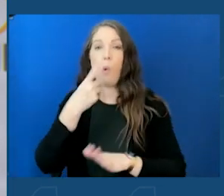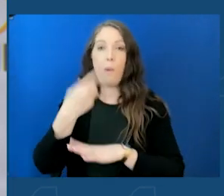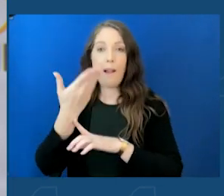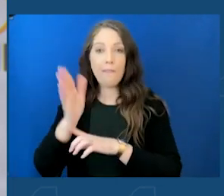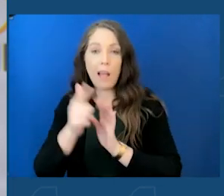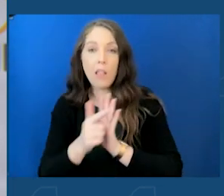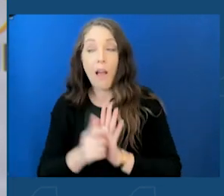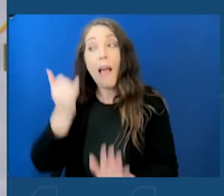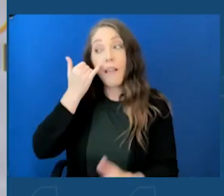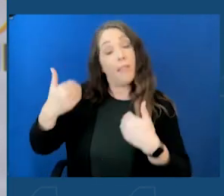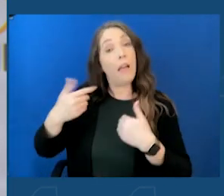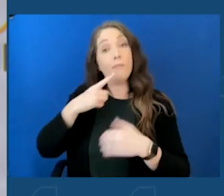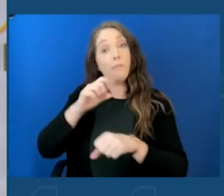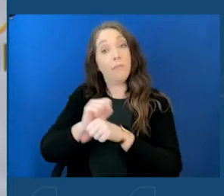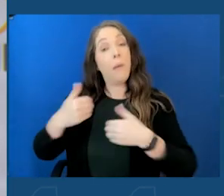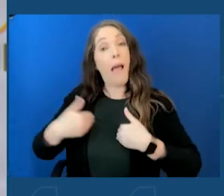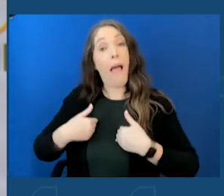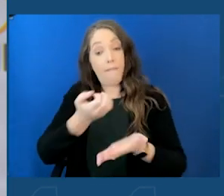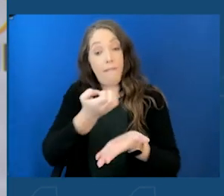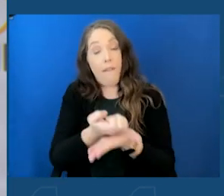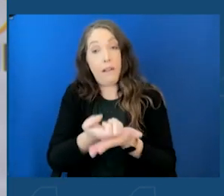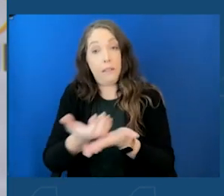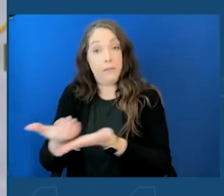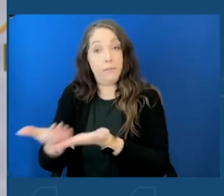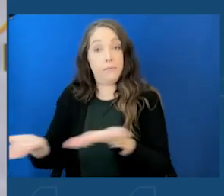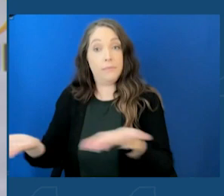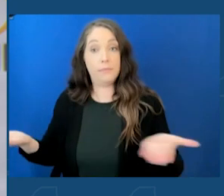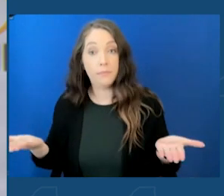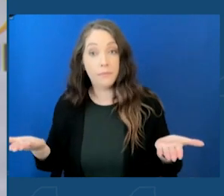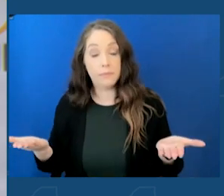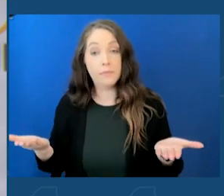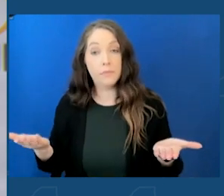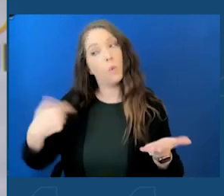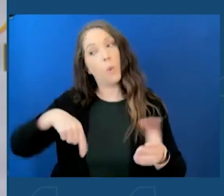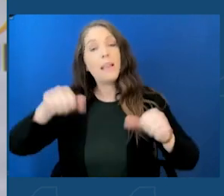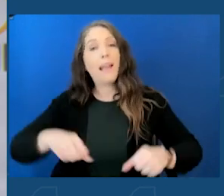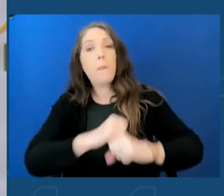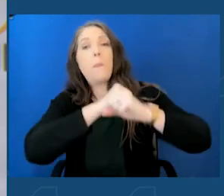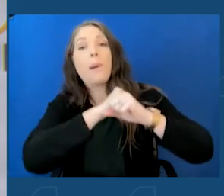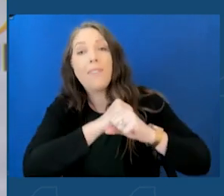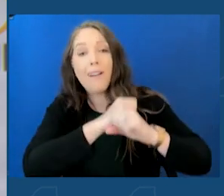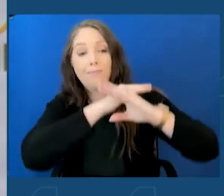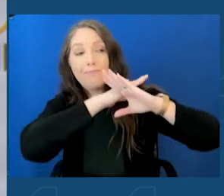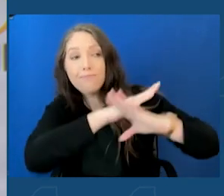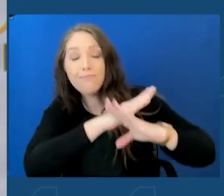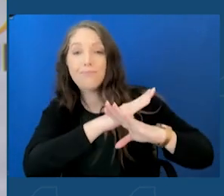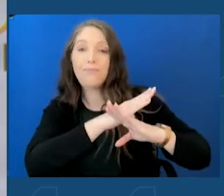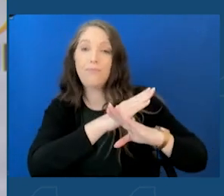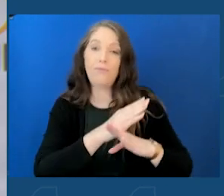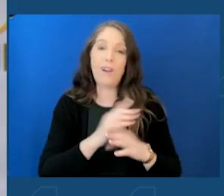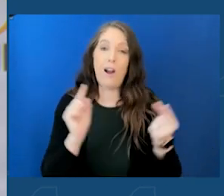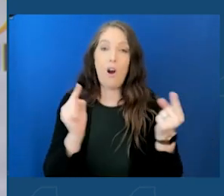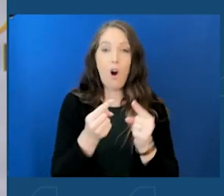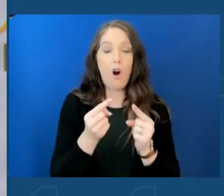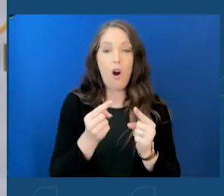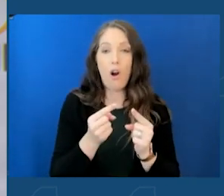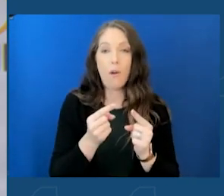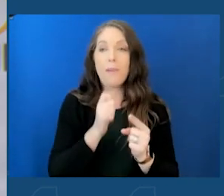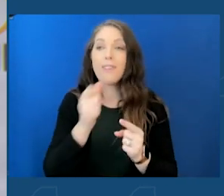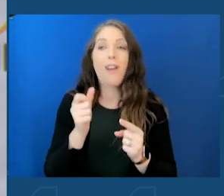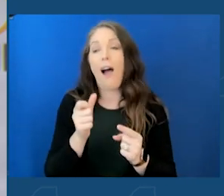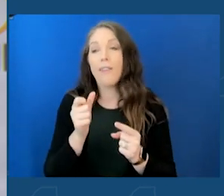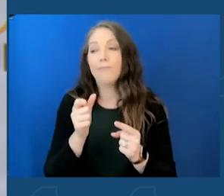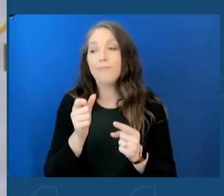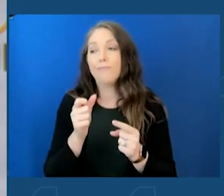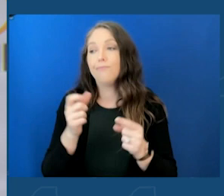So we can be more in the business of preventing harm, preventing violence, preventing crimes, instead of just solving them afterward. That's